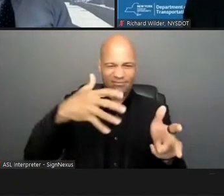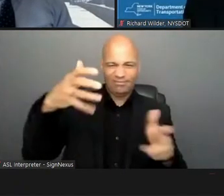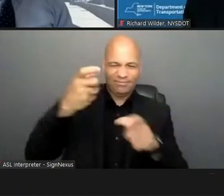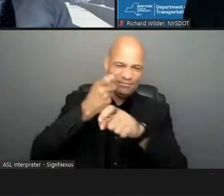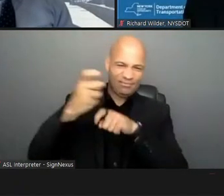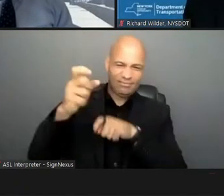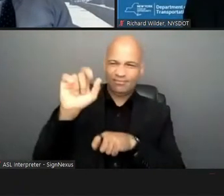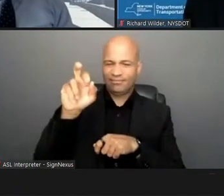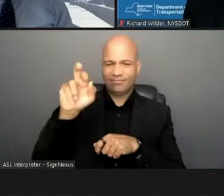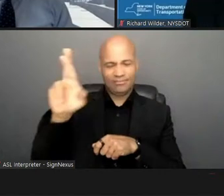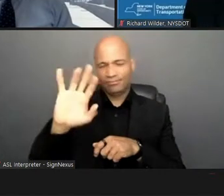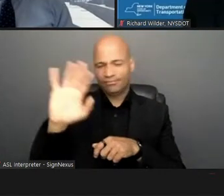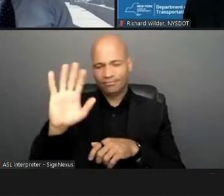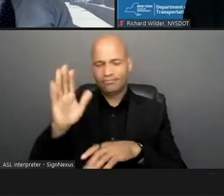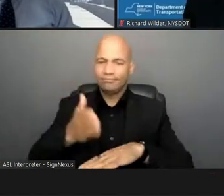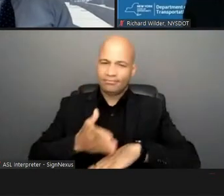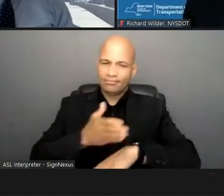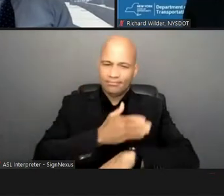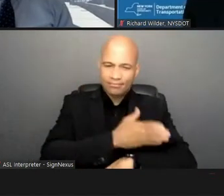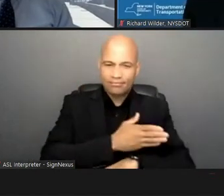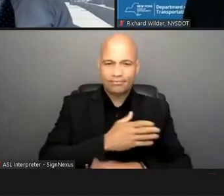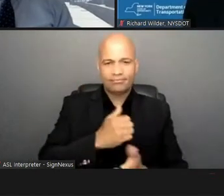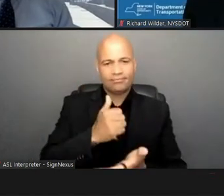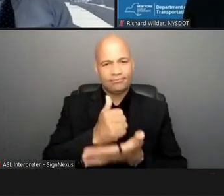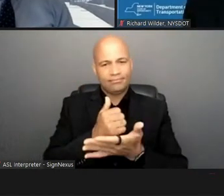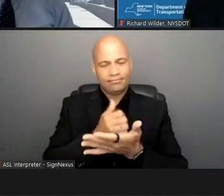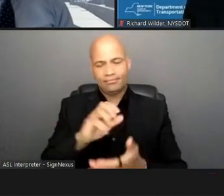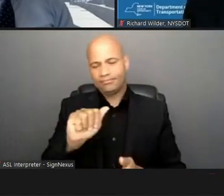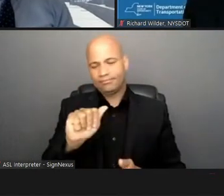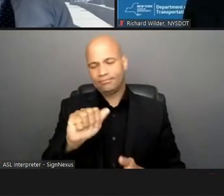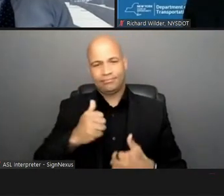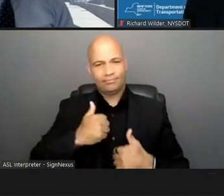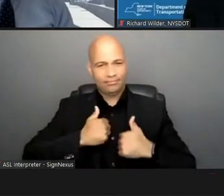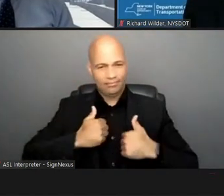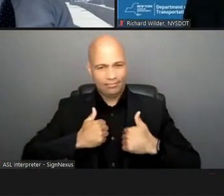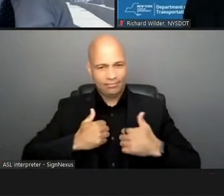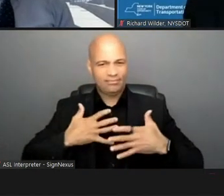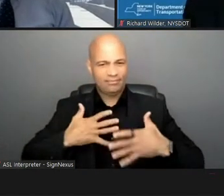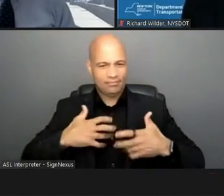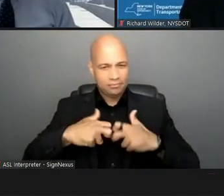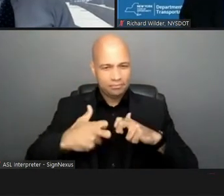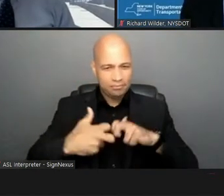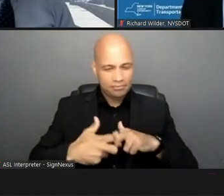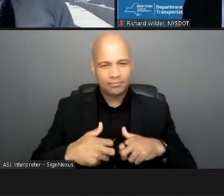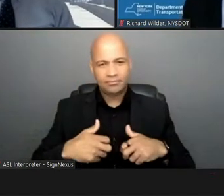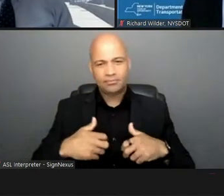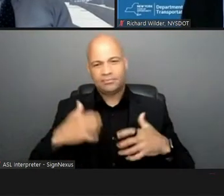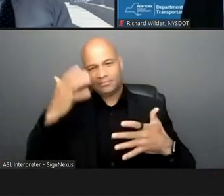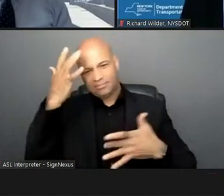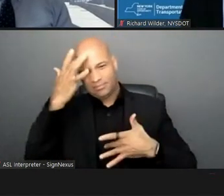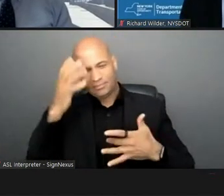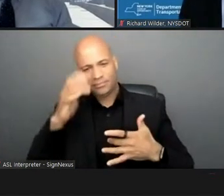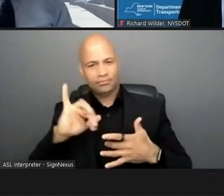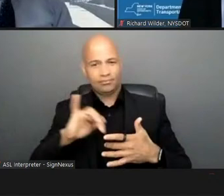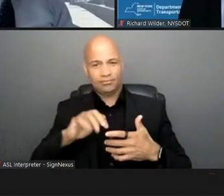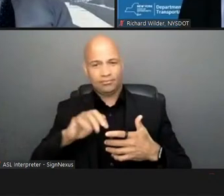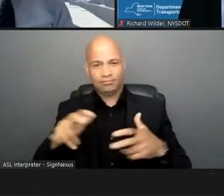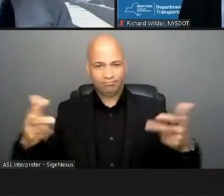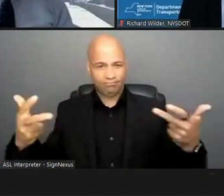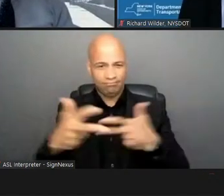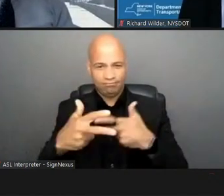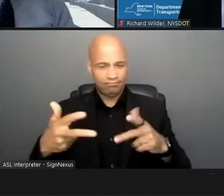quality and reduce asthma rates for our children help us achieve with fewer traffic and pedestrian fatalities and reduce